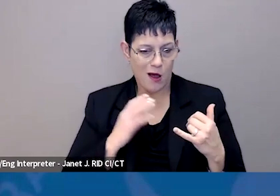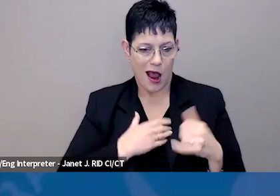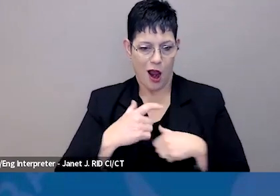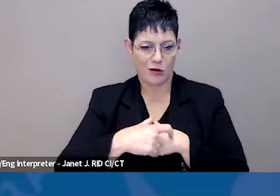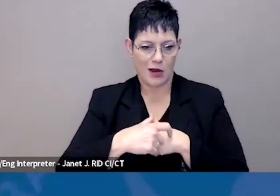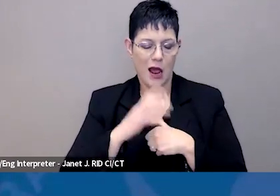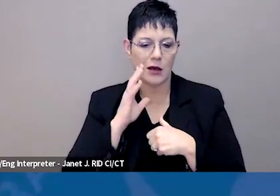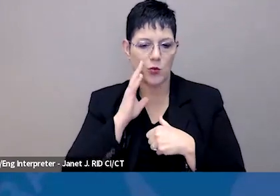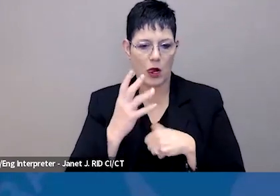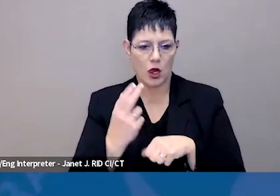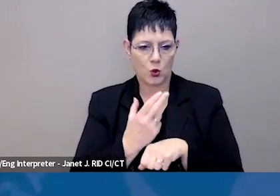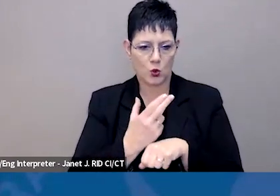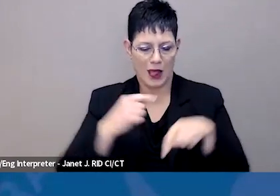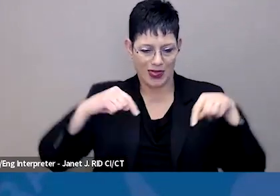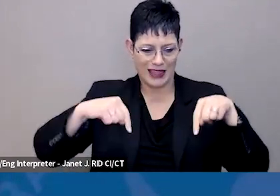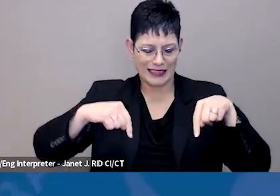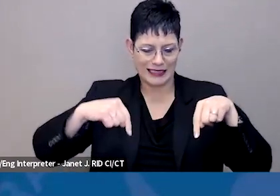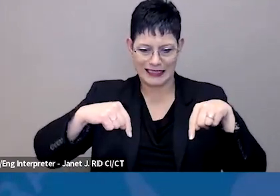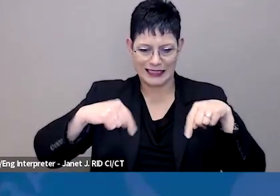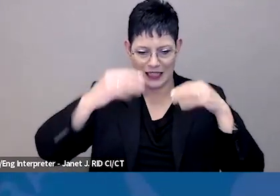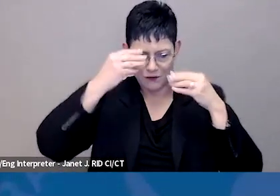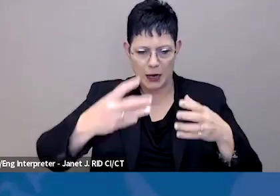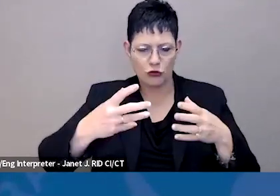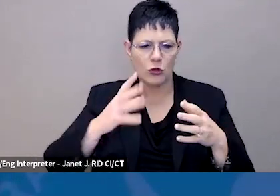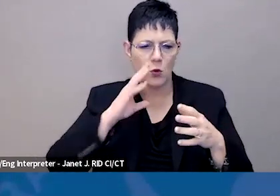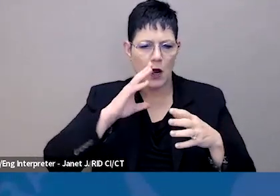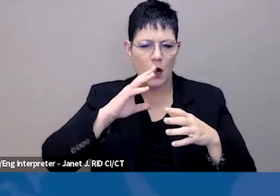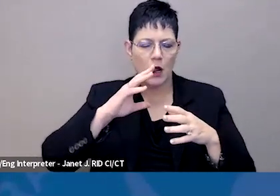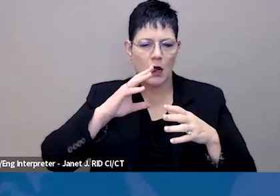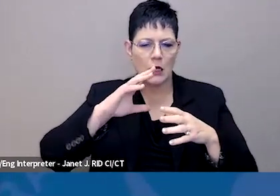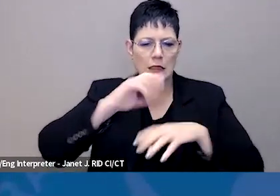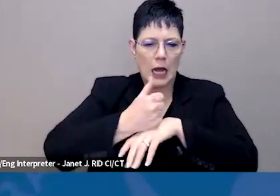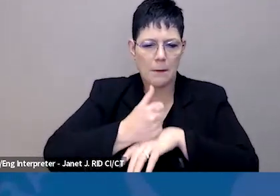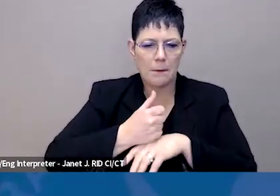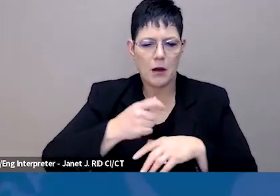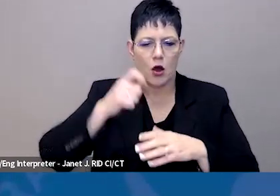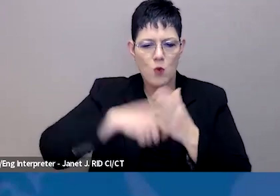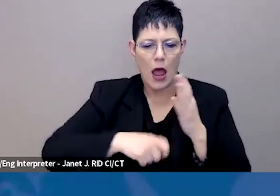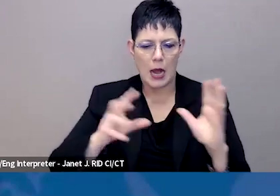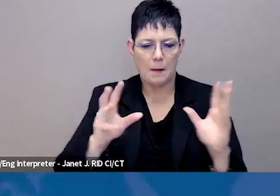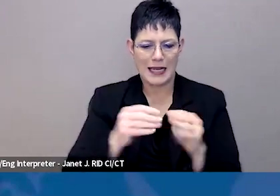all of this information together into a meeting summary that will be posted on the